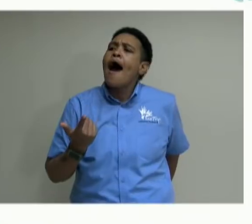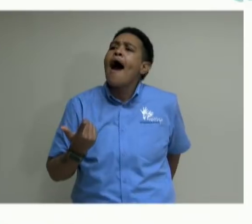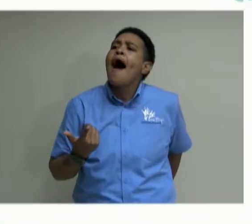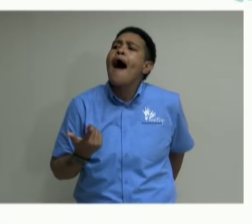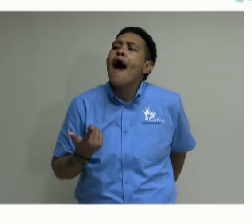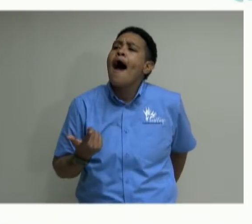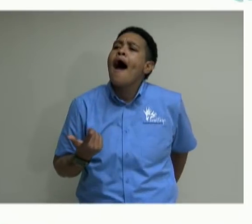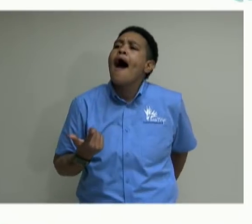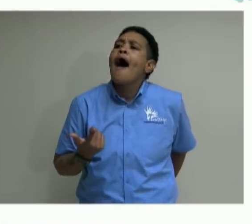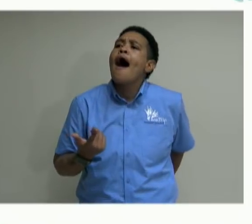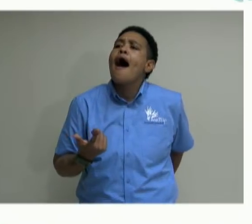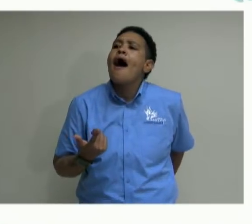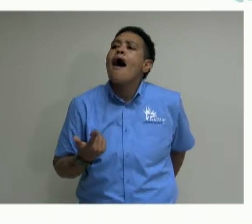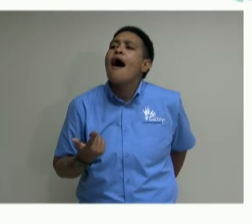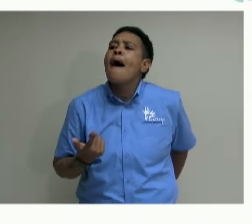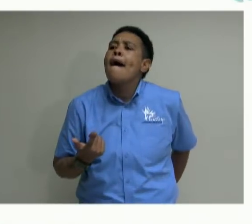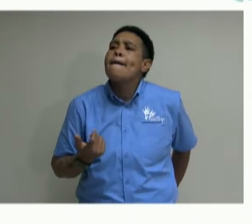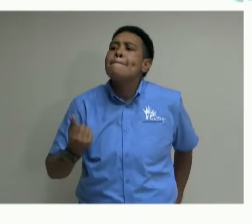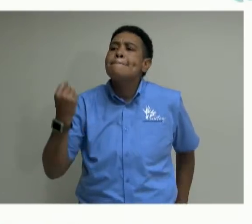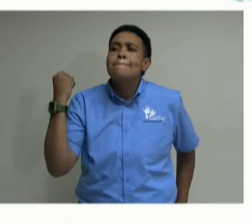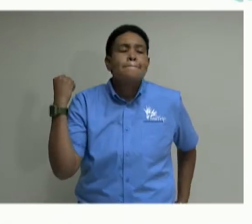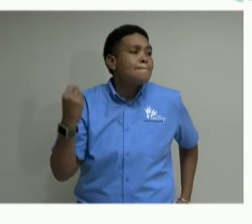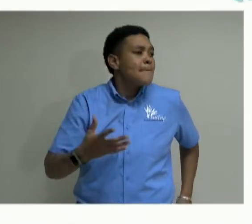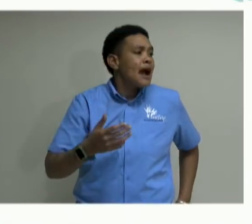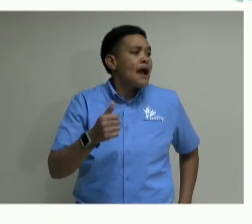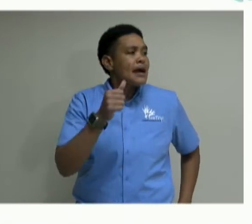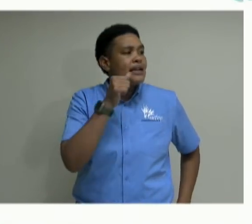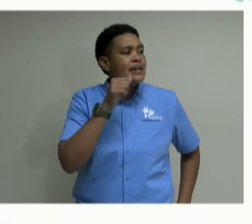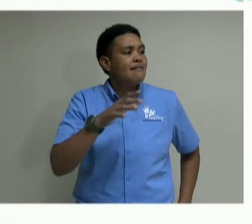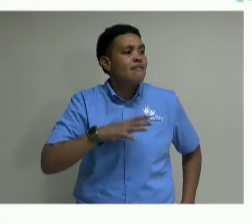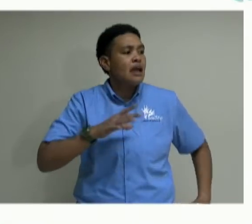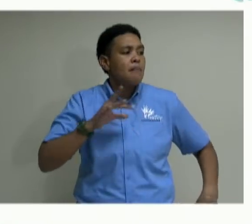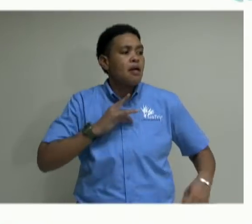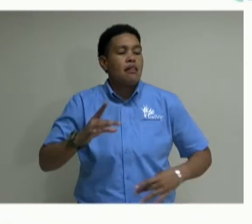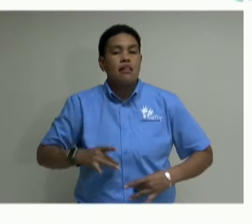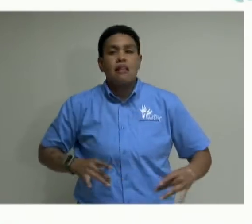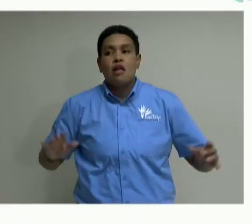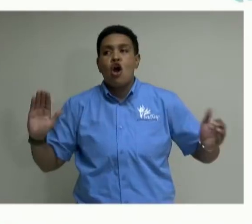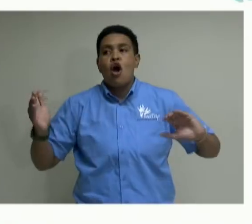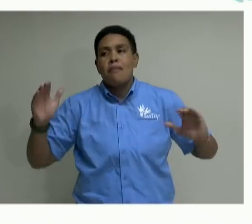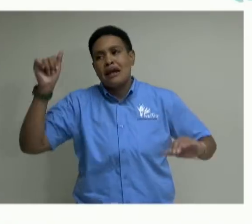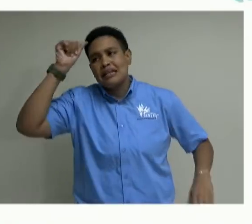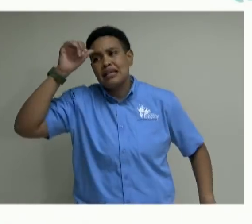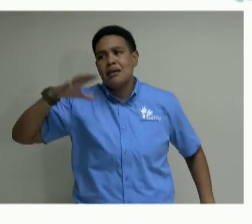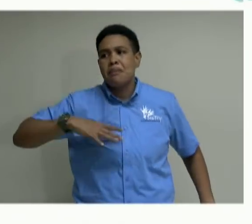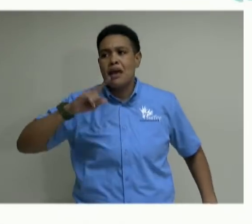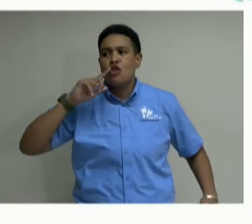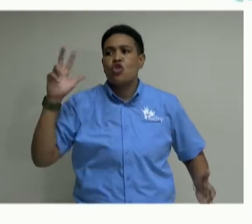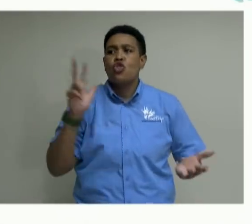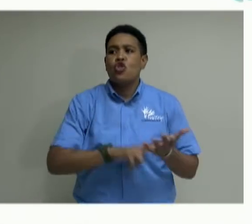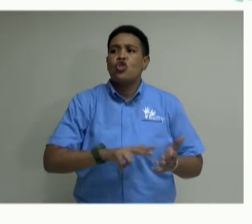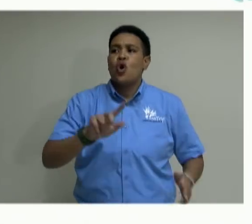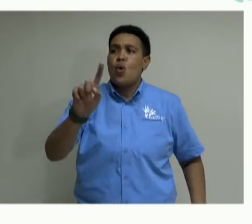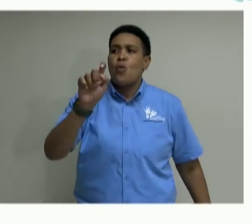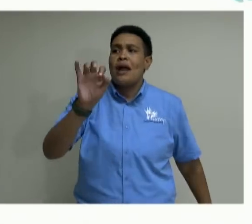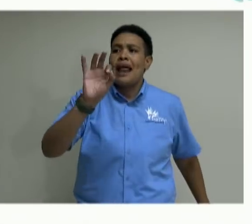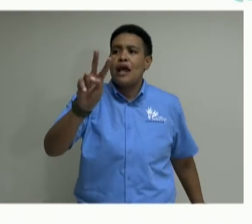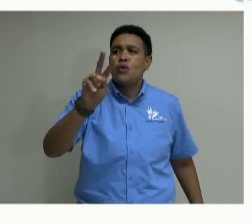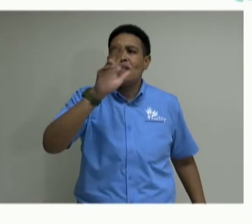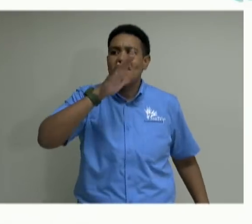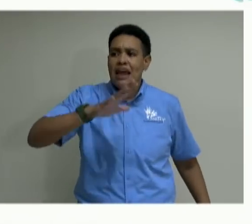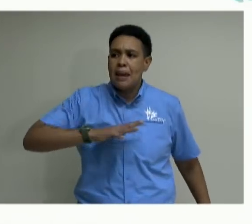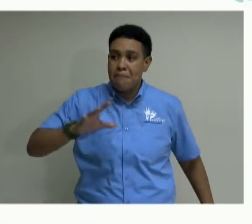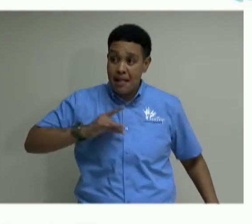quite a significant number of female compared to males. 3,192